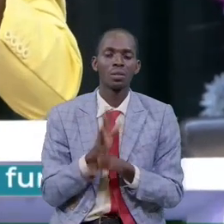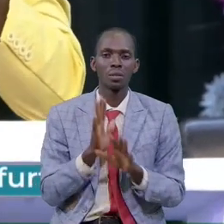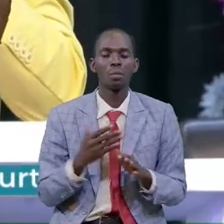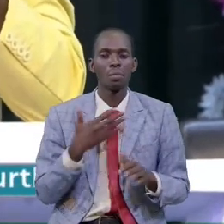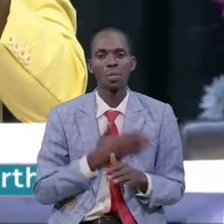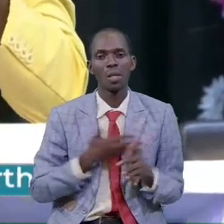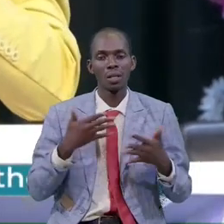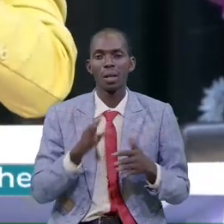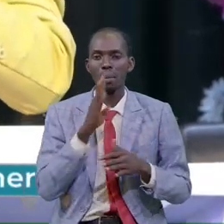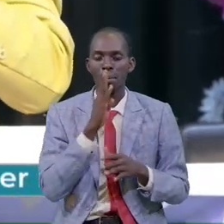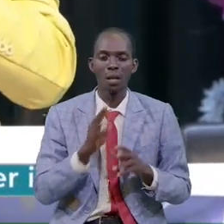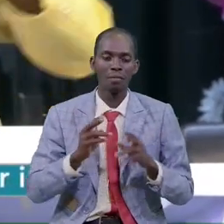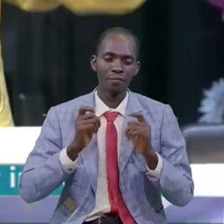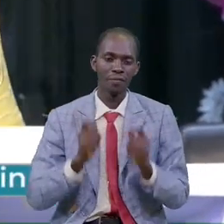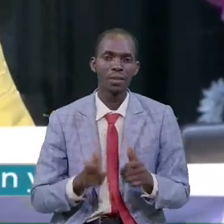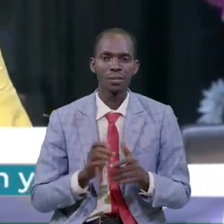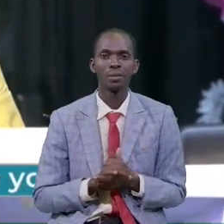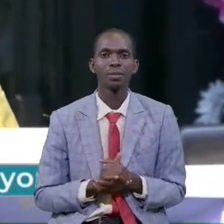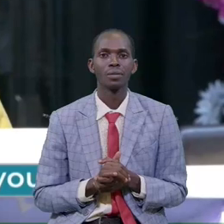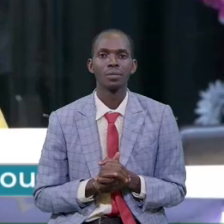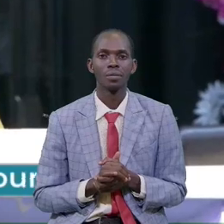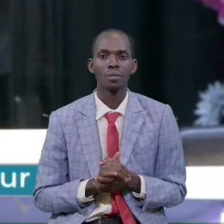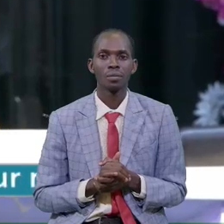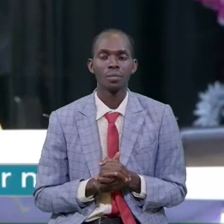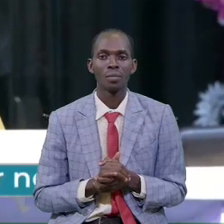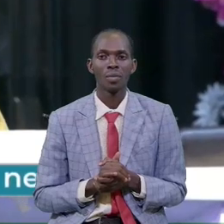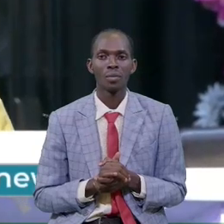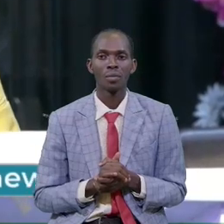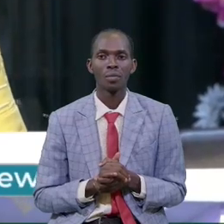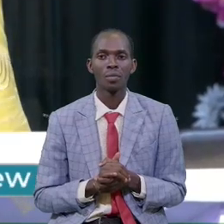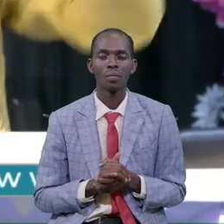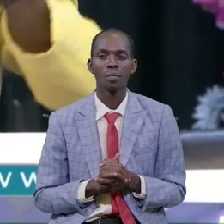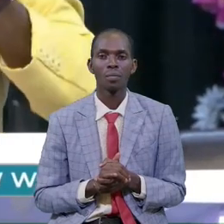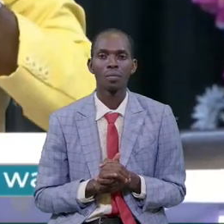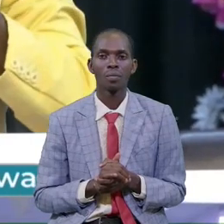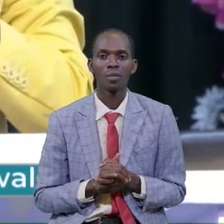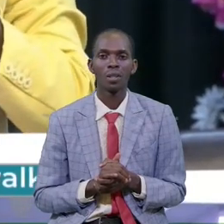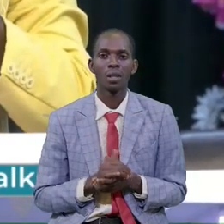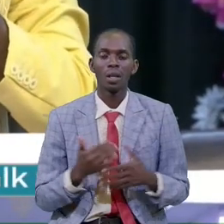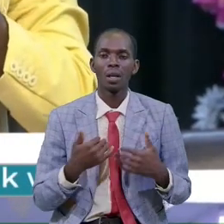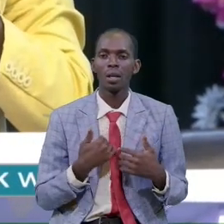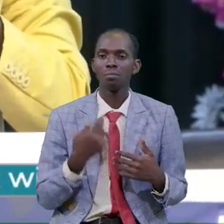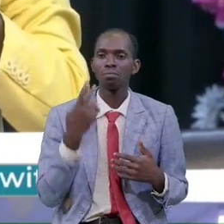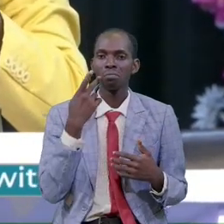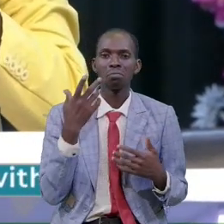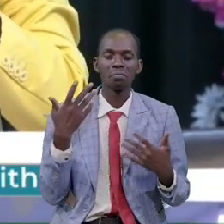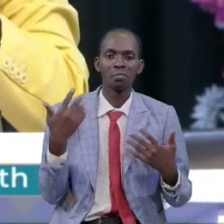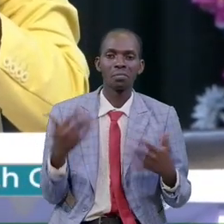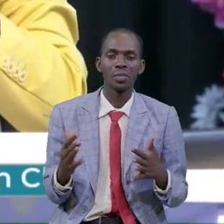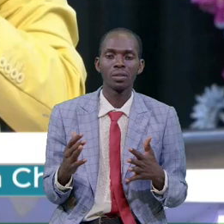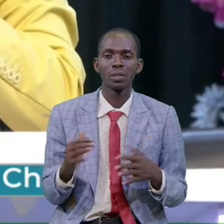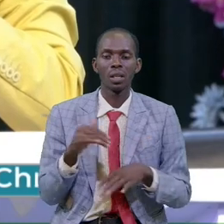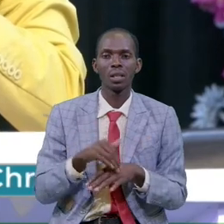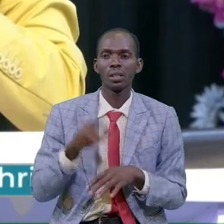be fast. I've seen it at a VIP session. Get yourself